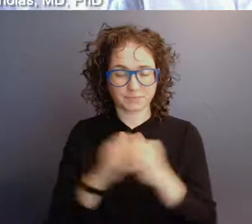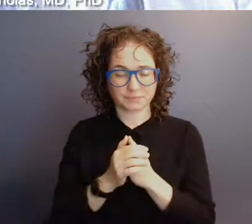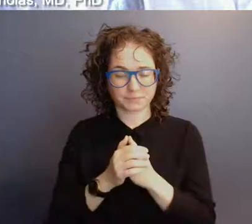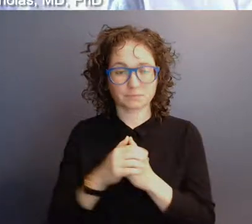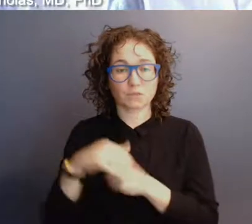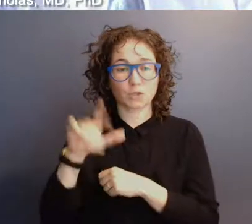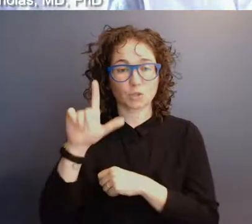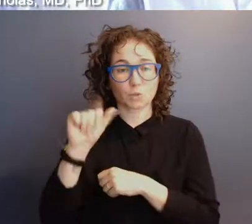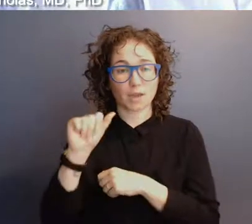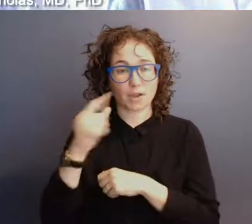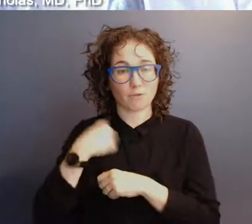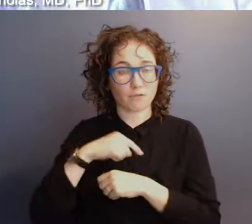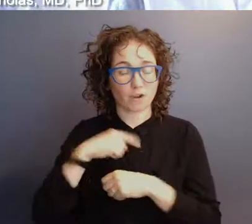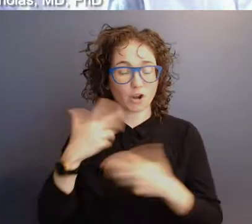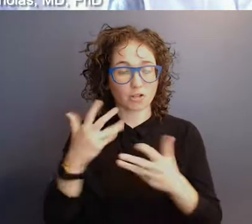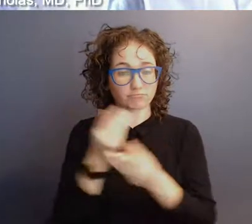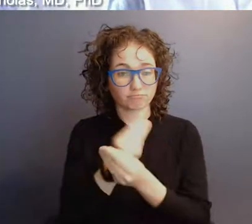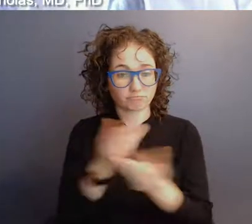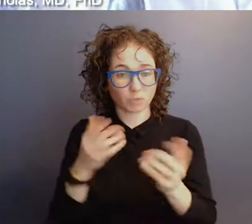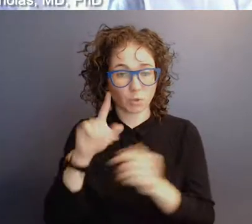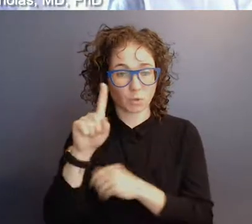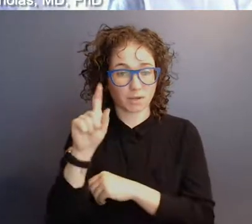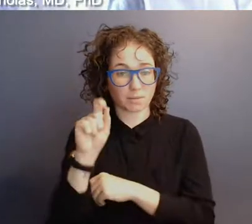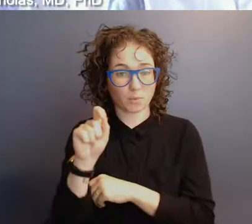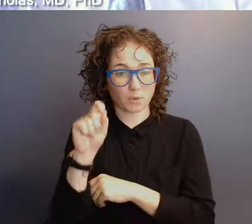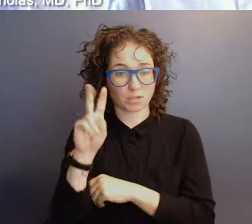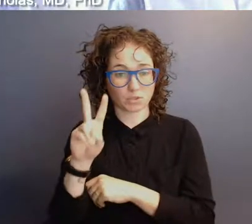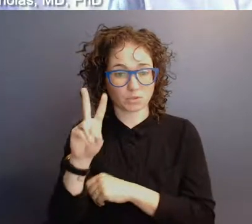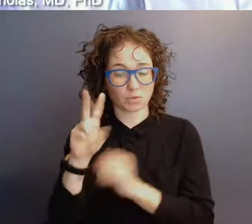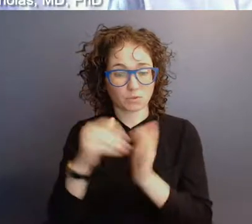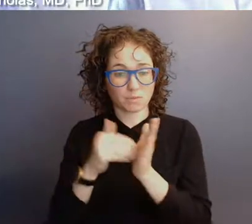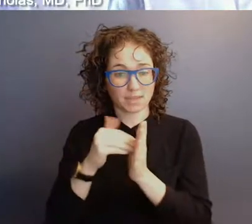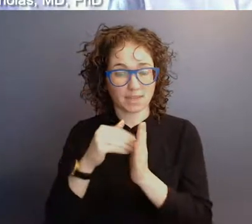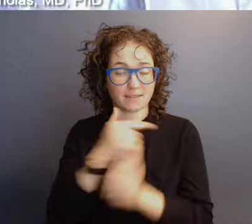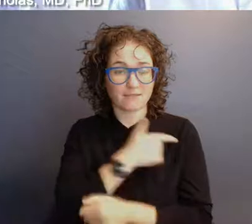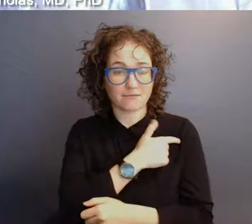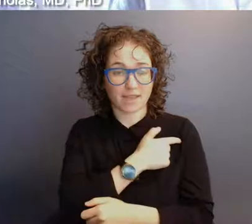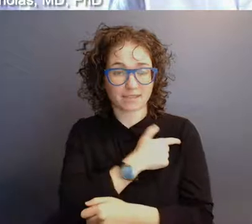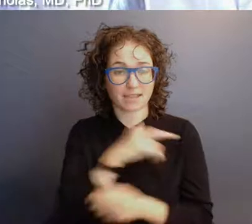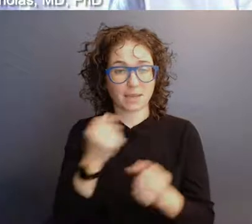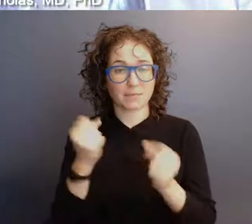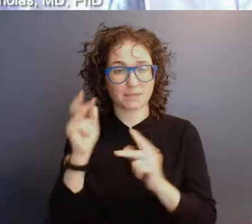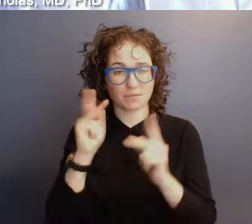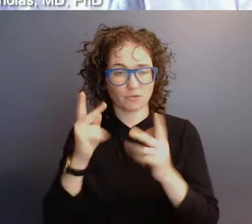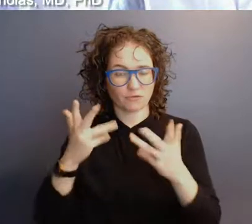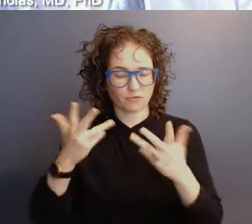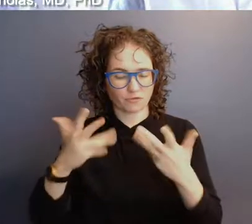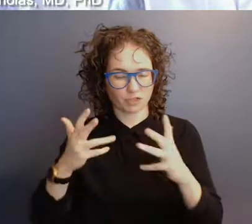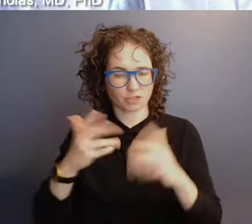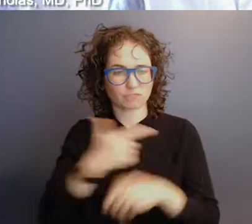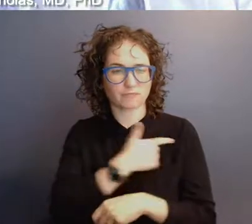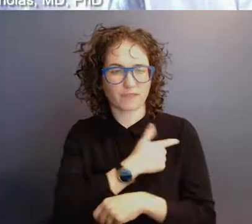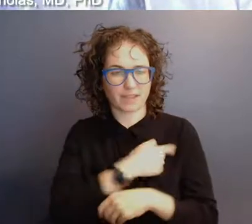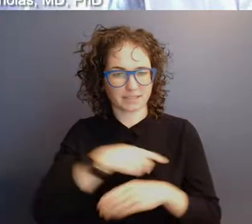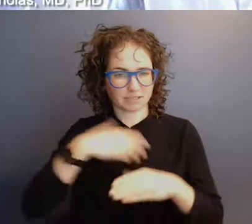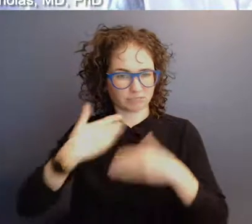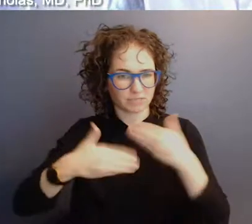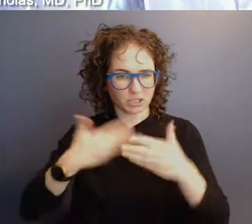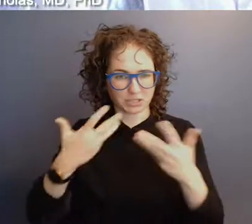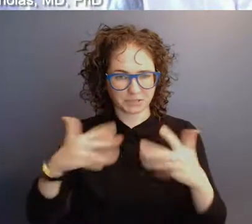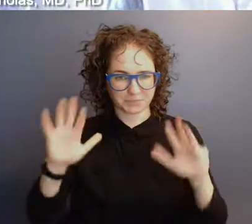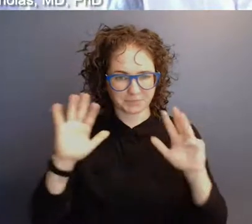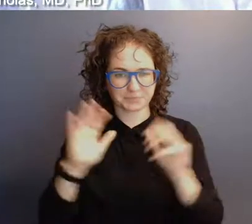given 1.2 million vaccinations. Those are the number of people that have completed the vaccine series. And